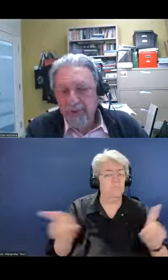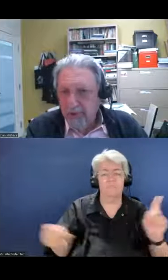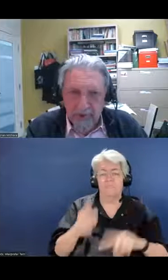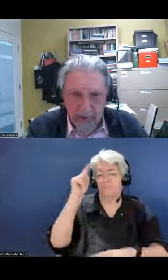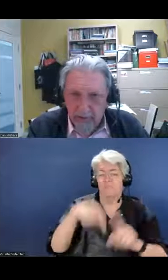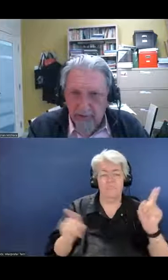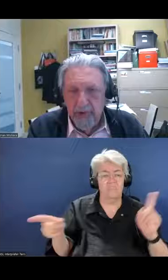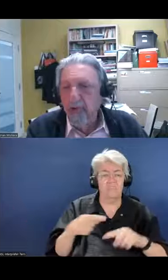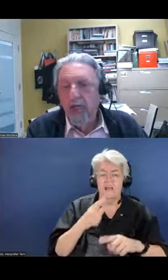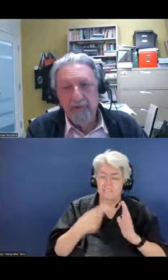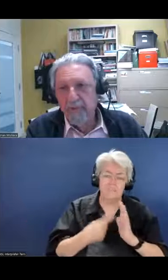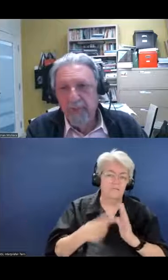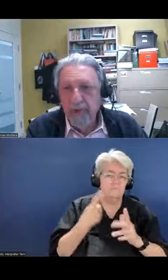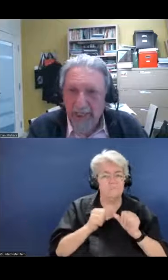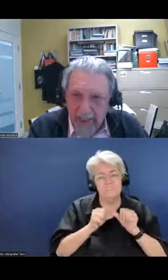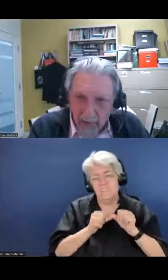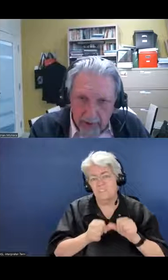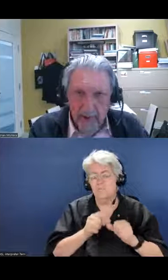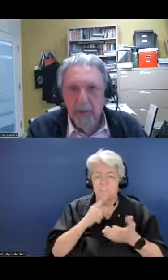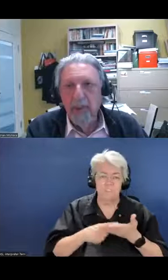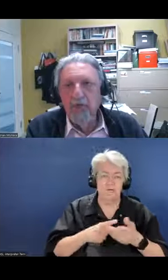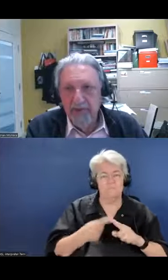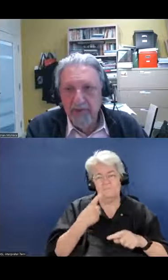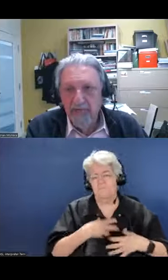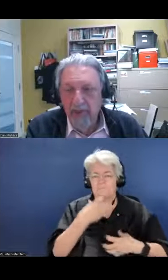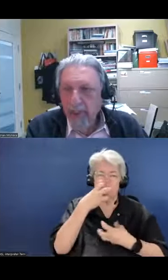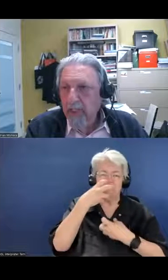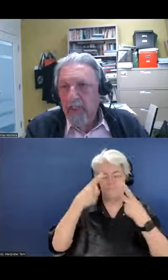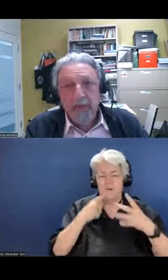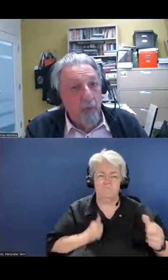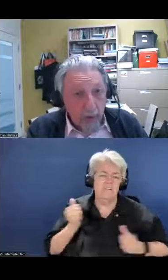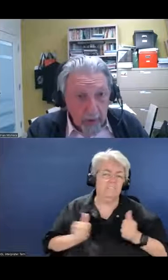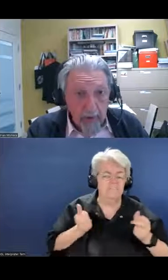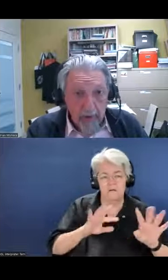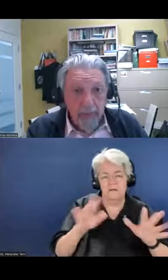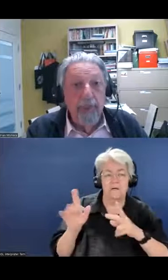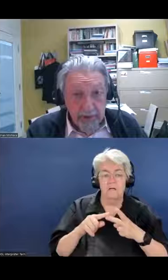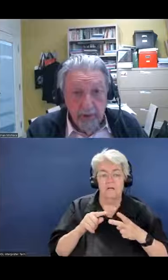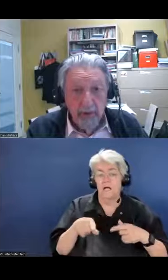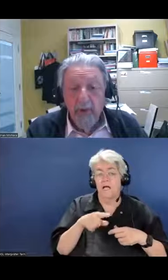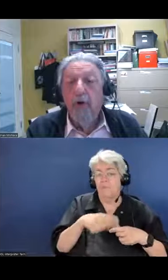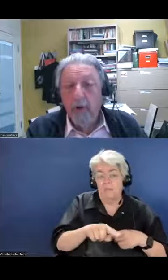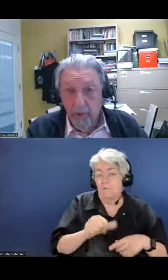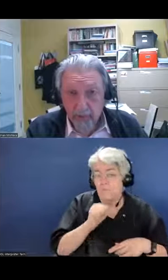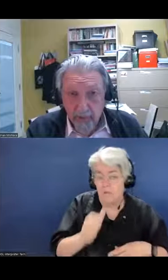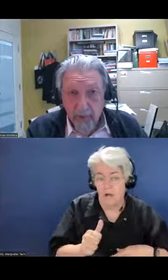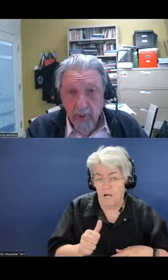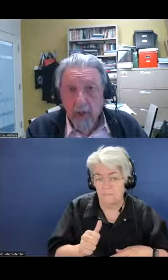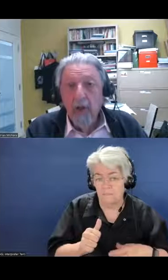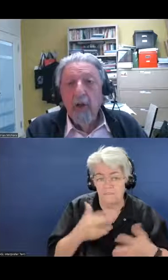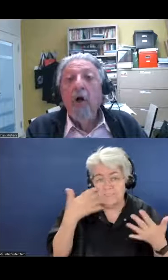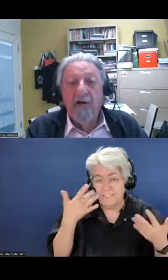people continuously talk. Sometimes they got irritated, aggressive. They weren't pleasant